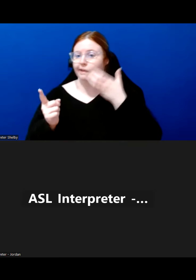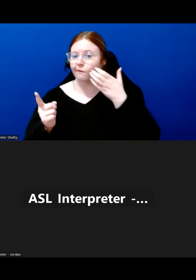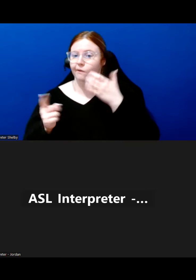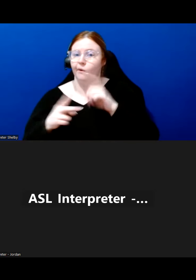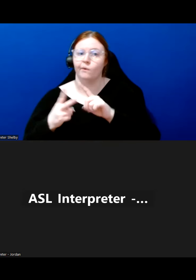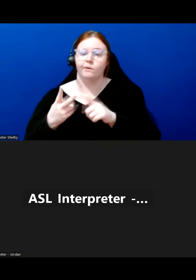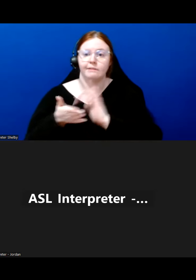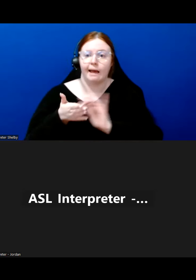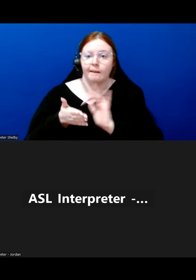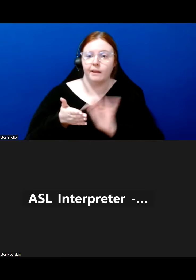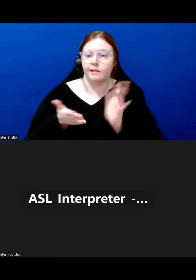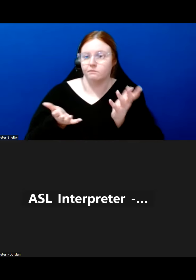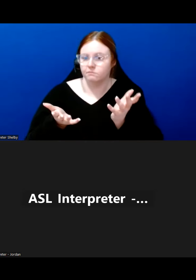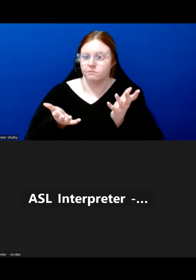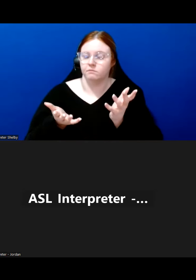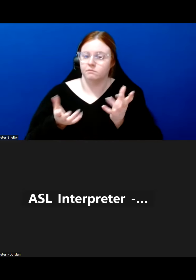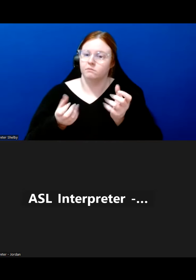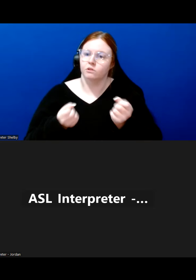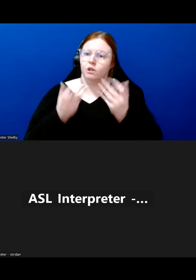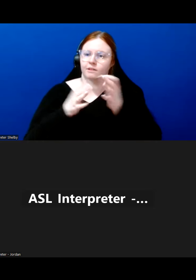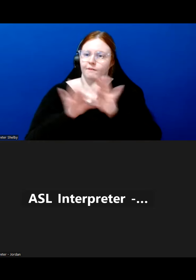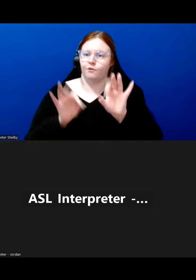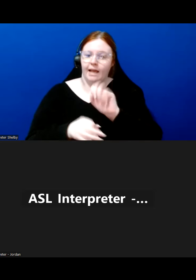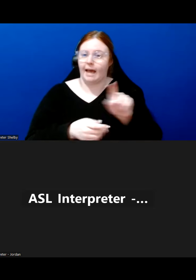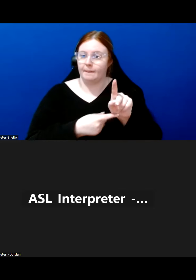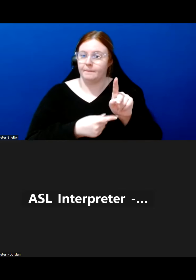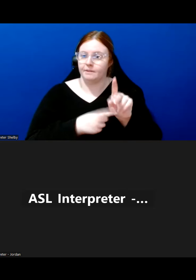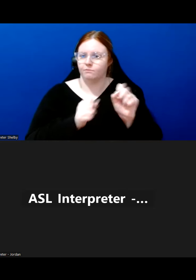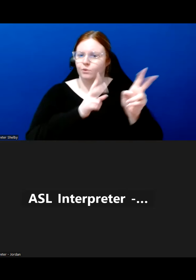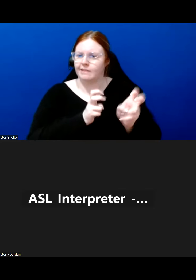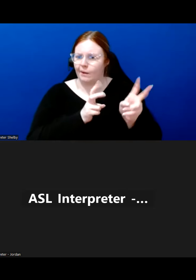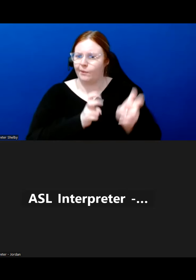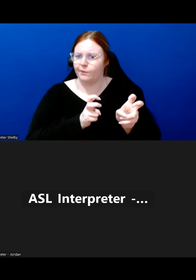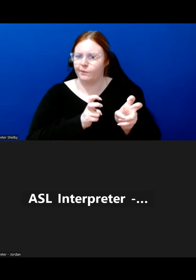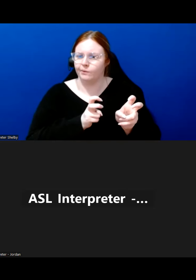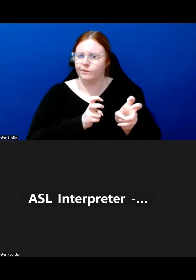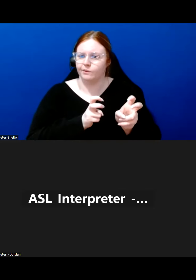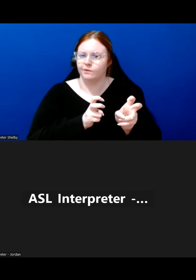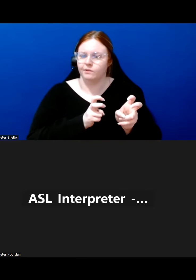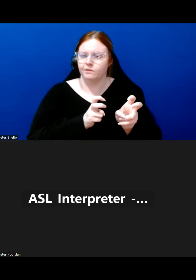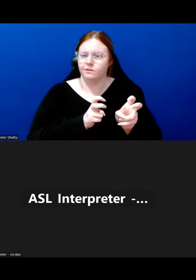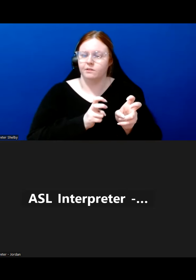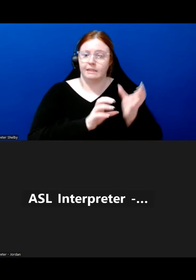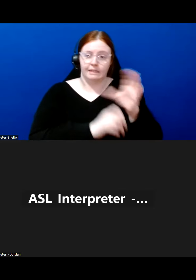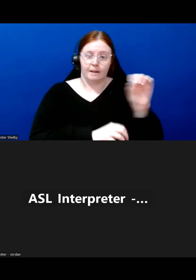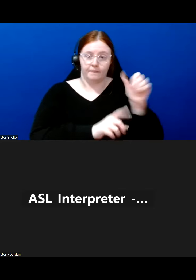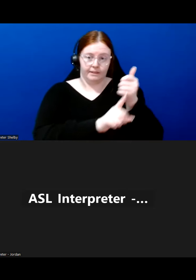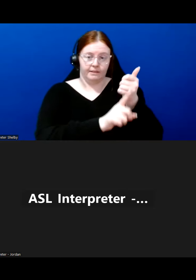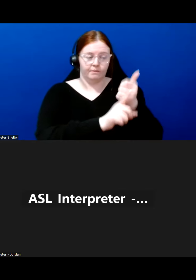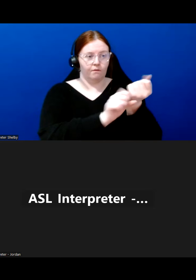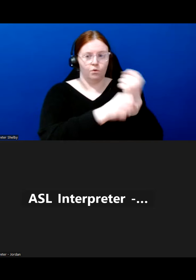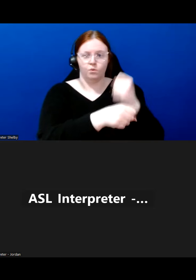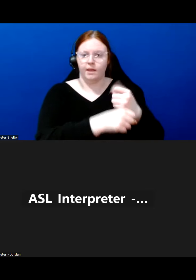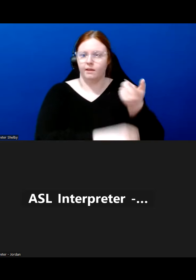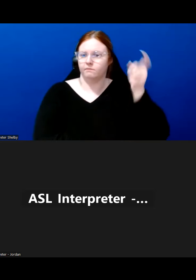tablet, there are a lot of free apps that you can download. Manufacturers of hearing aids make them to work in